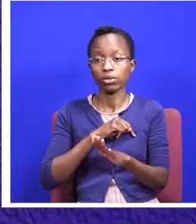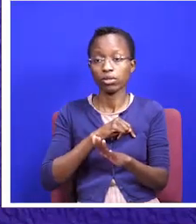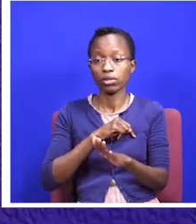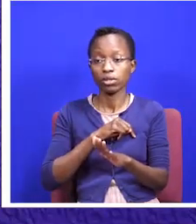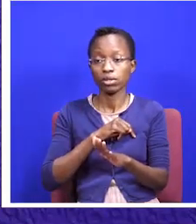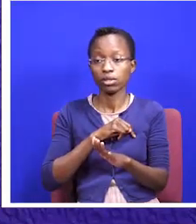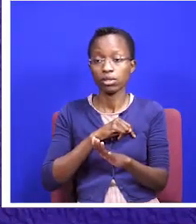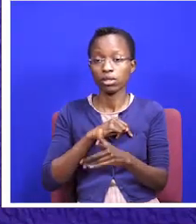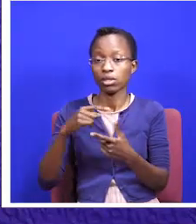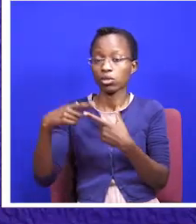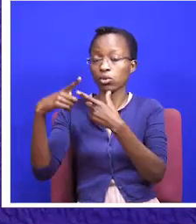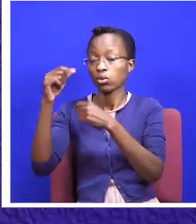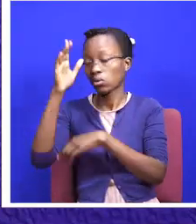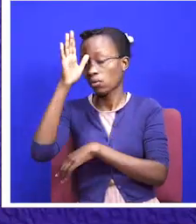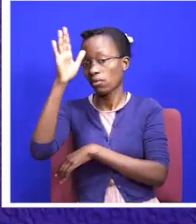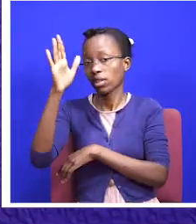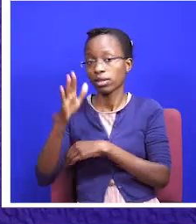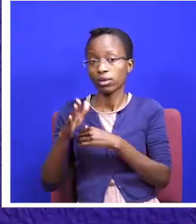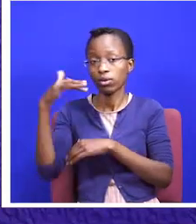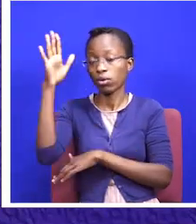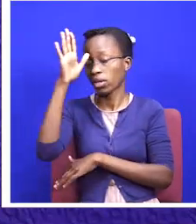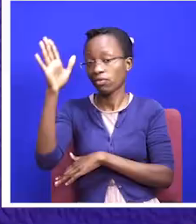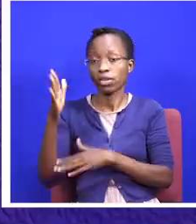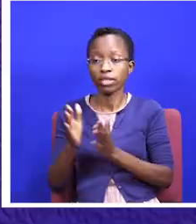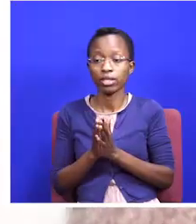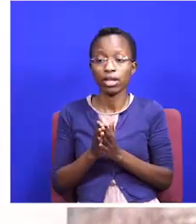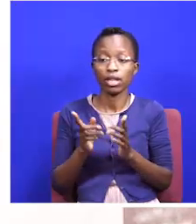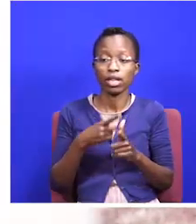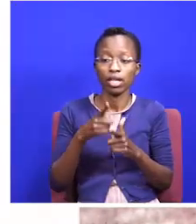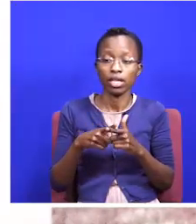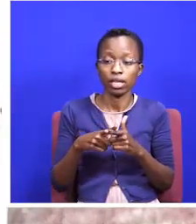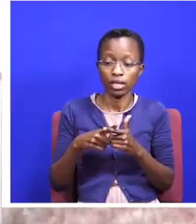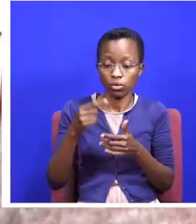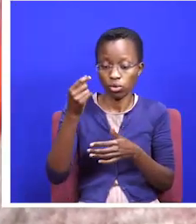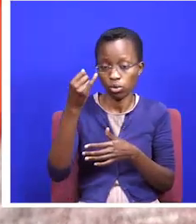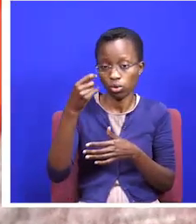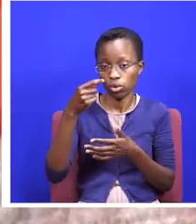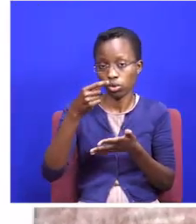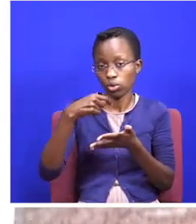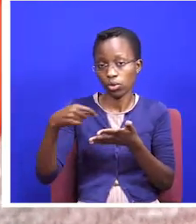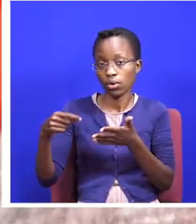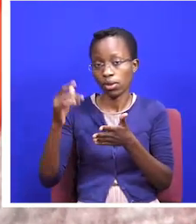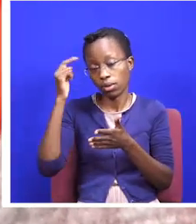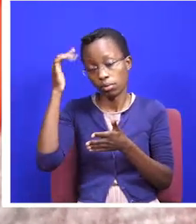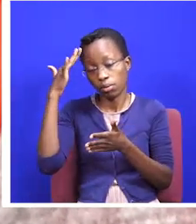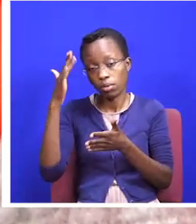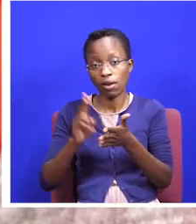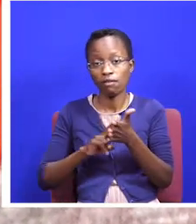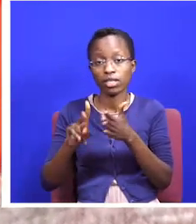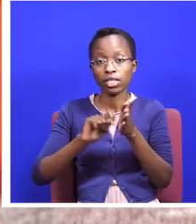go or to get to the Father, God the Father. And here we're going to write our memory